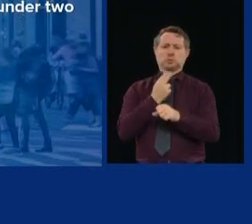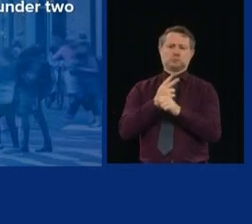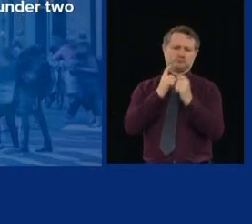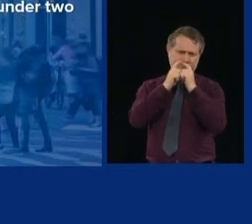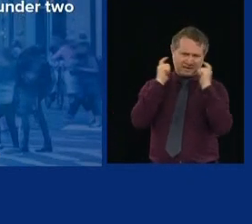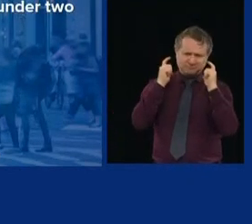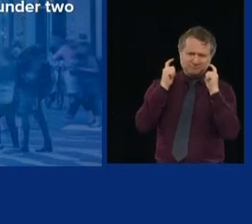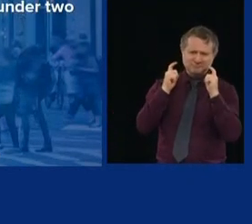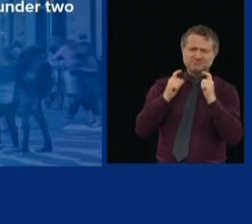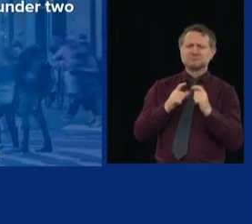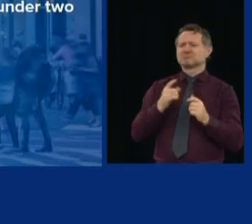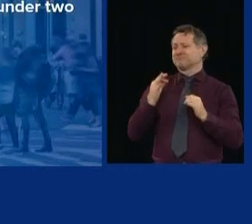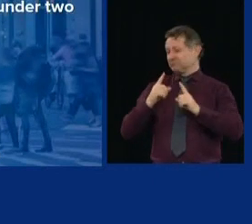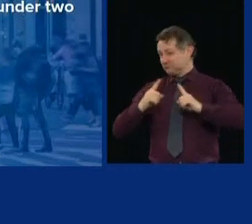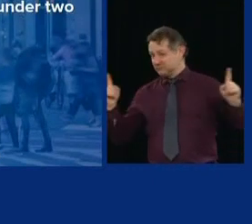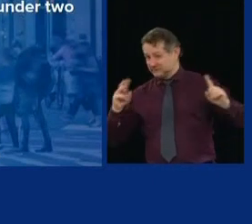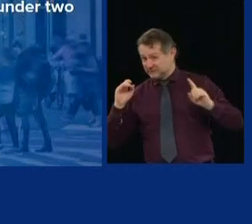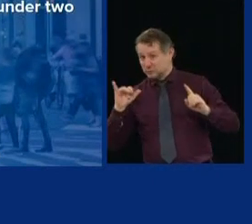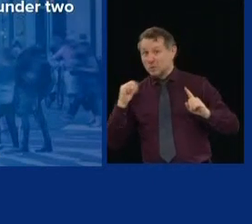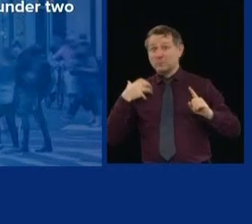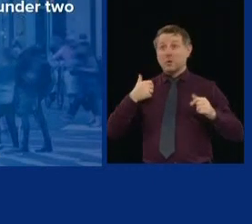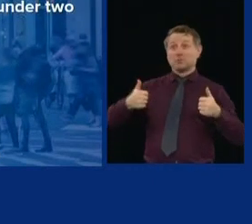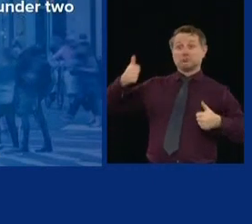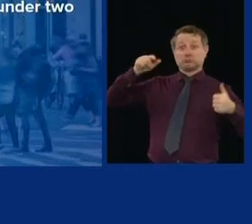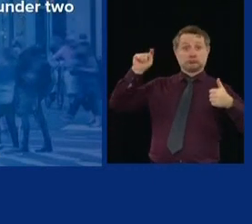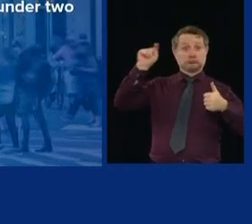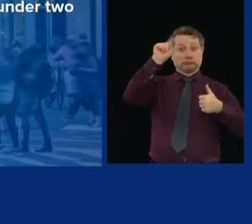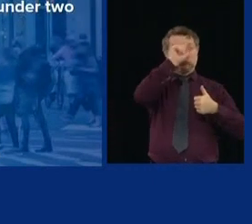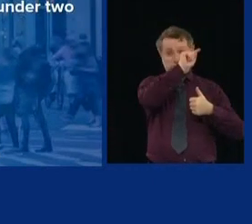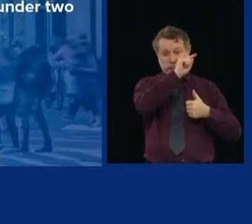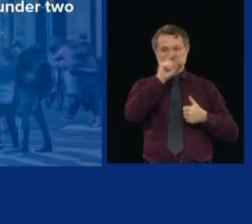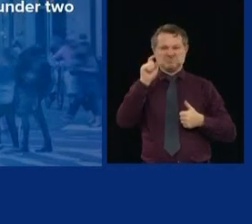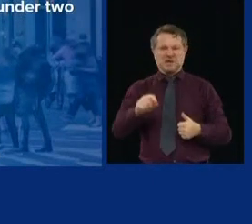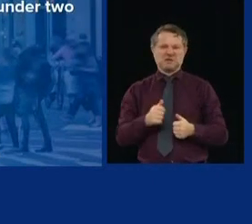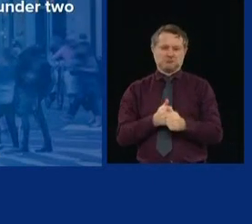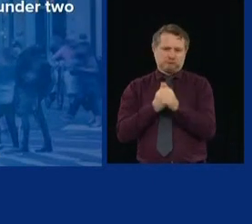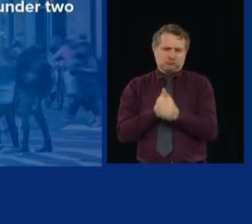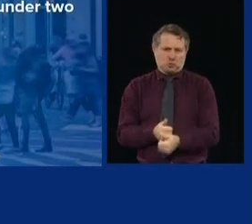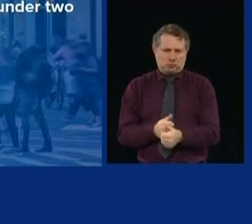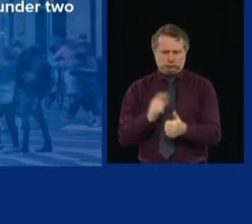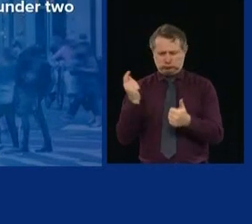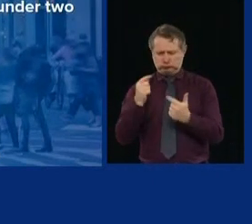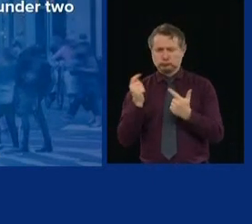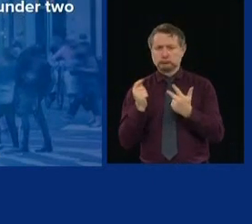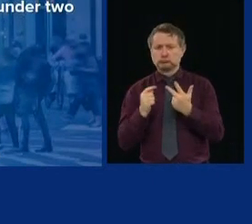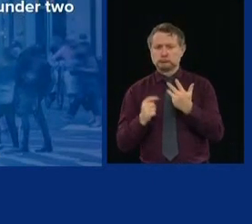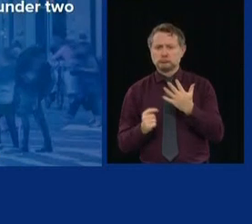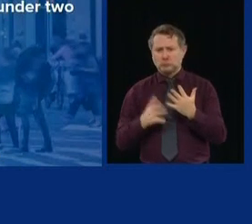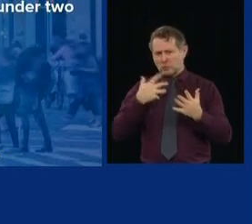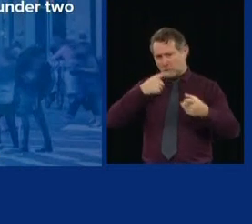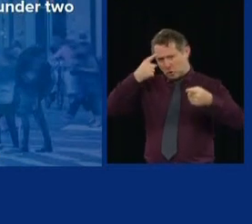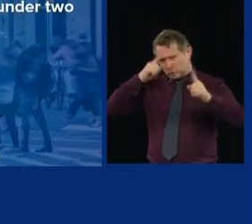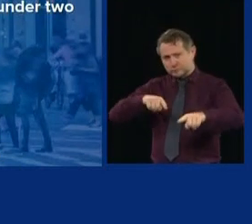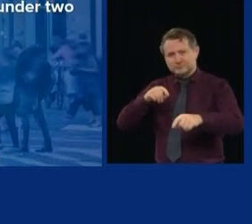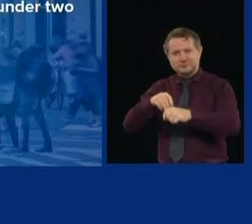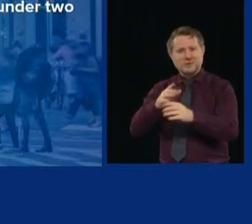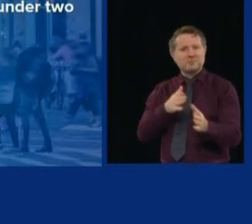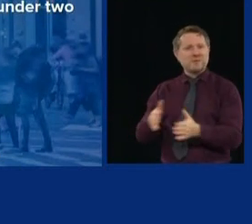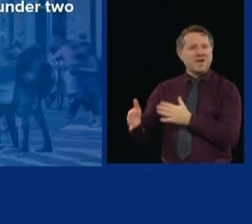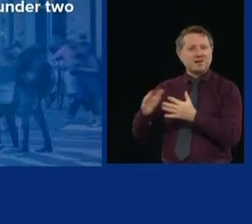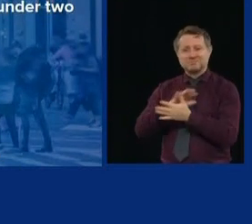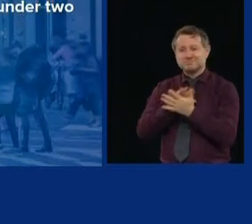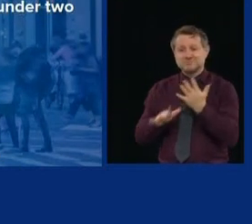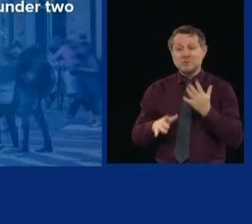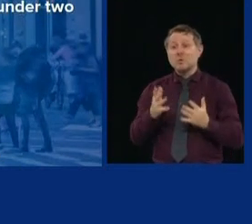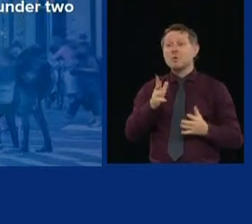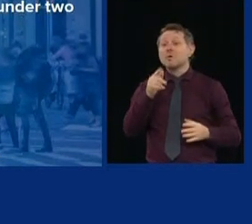certain precautions which they said they would when they reopen under this. In private, people ask,